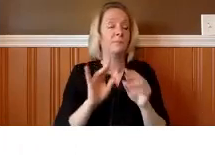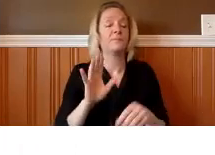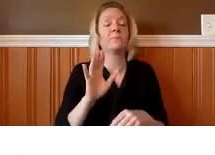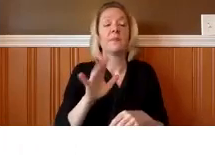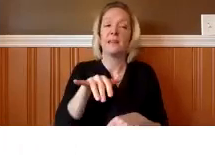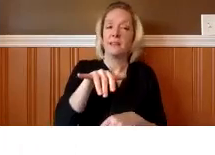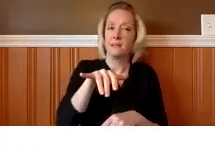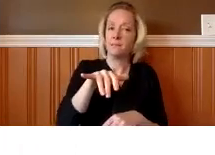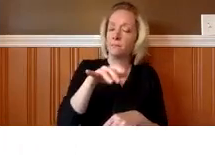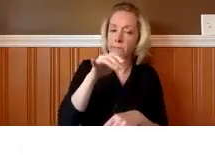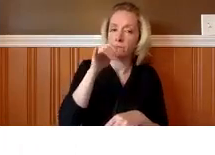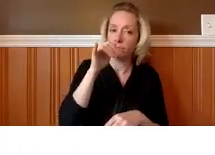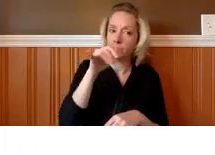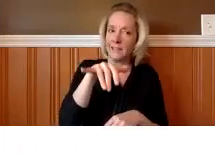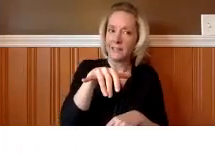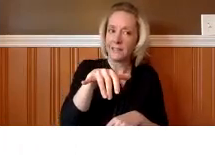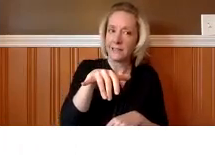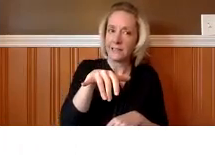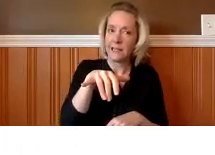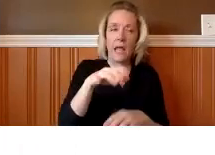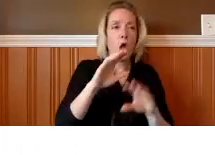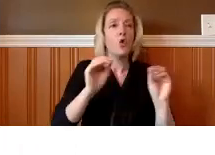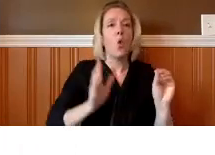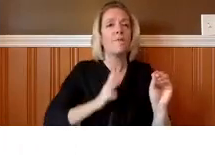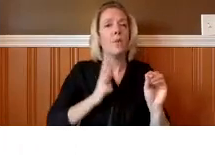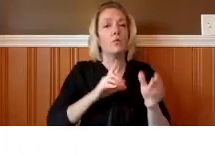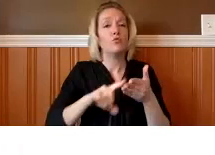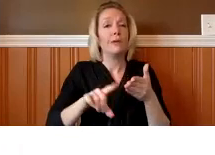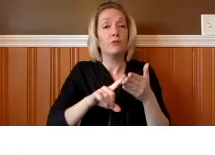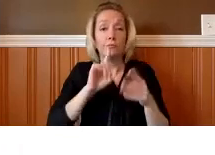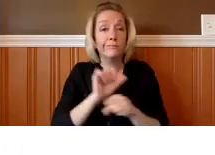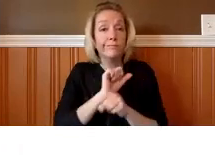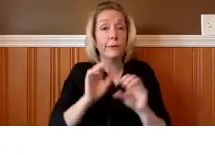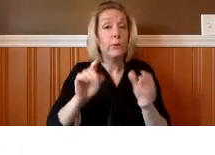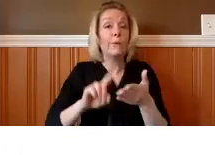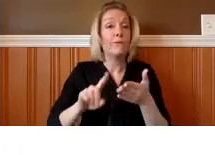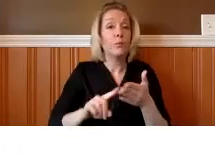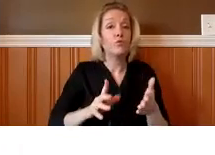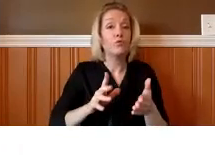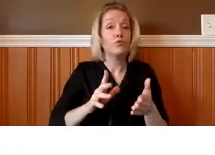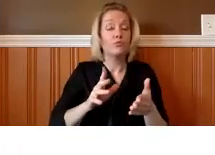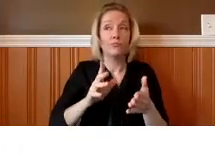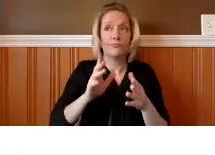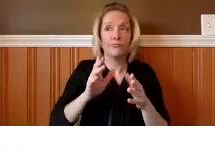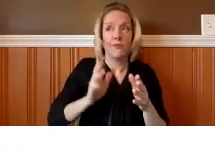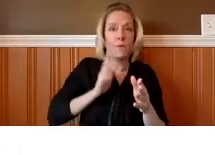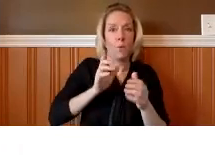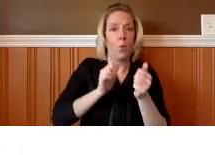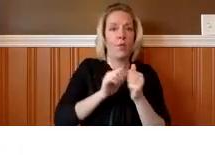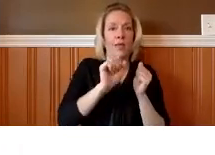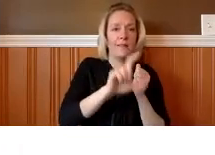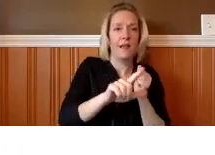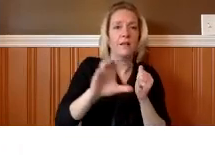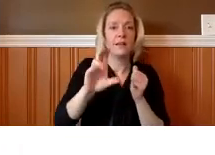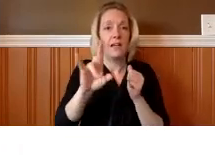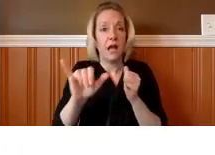definitely something that has not formally been researched, and really we're looking to do that at some point, because you are